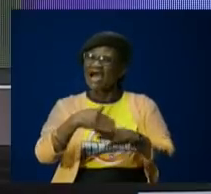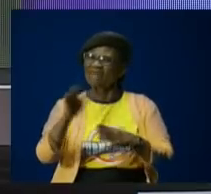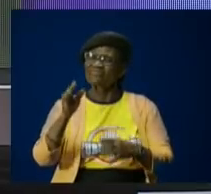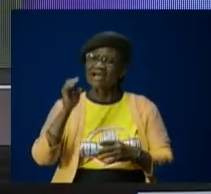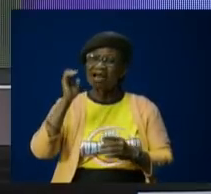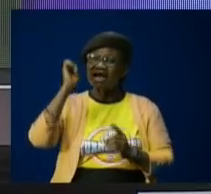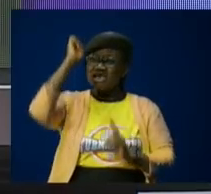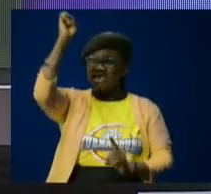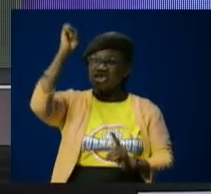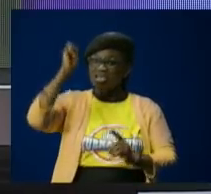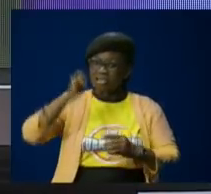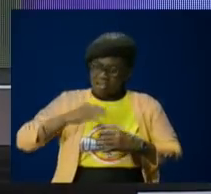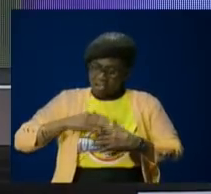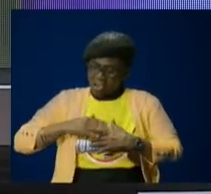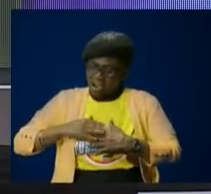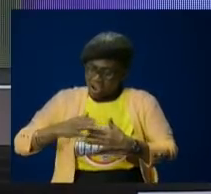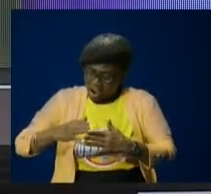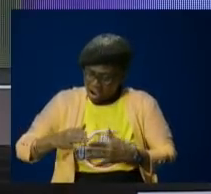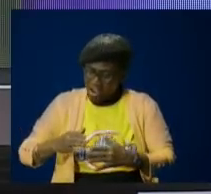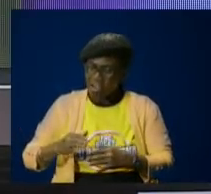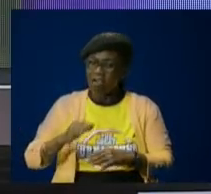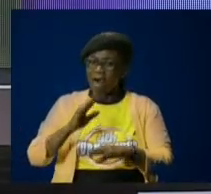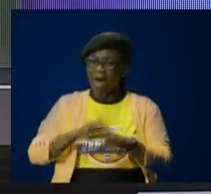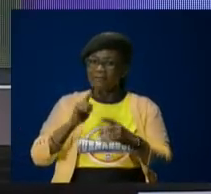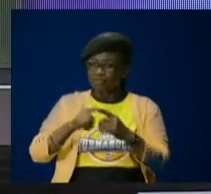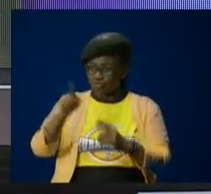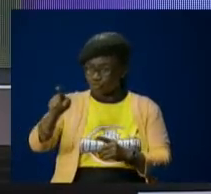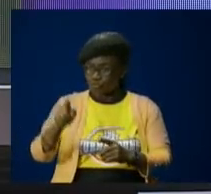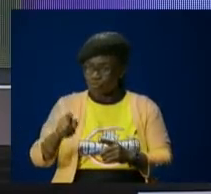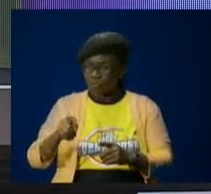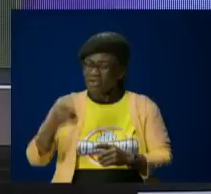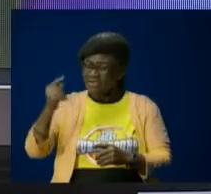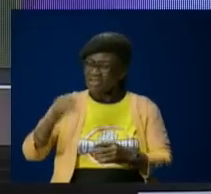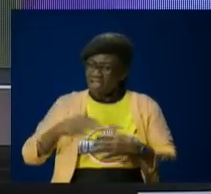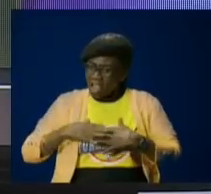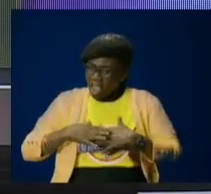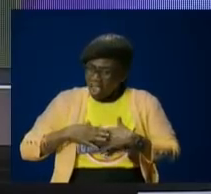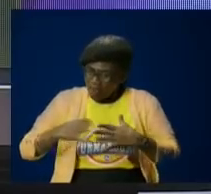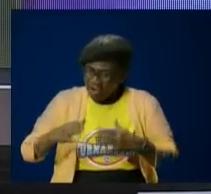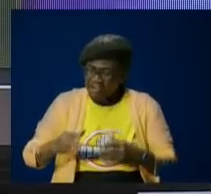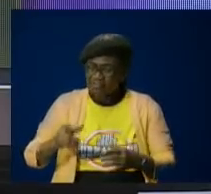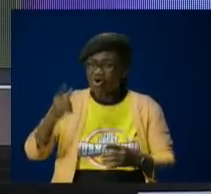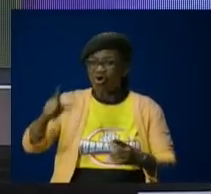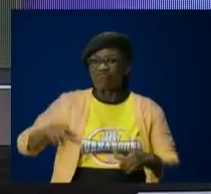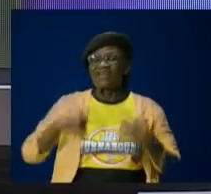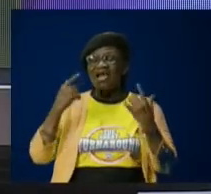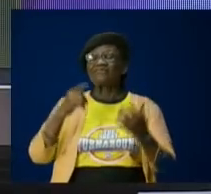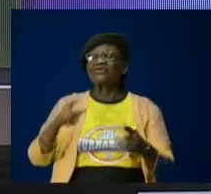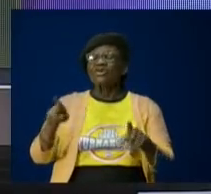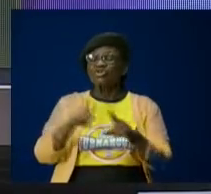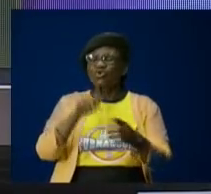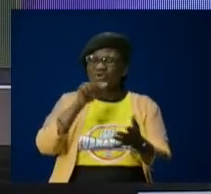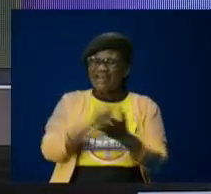the breath of life. So that breath must obey him.